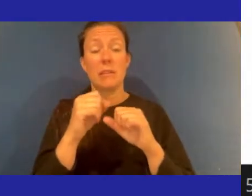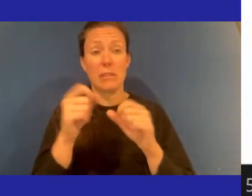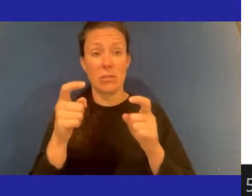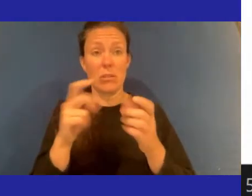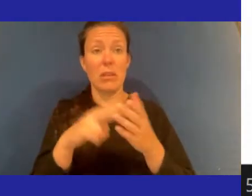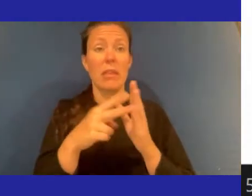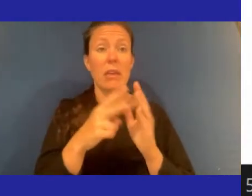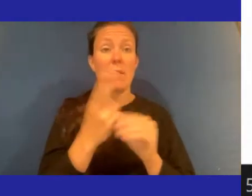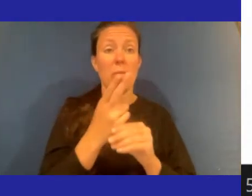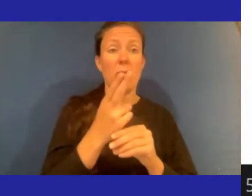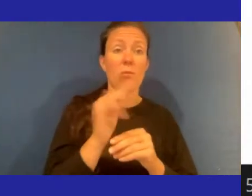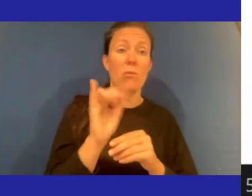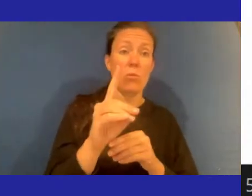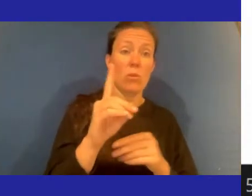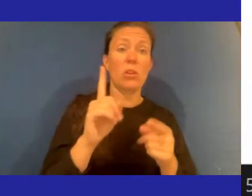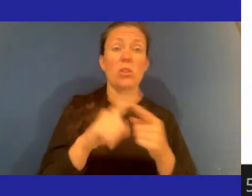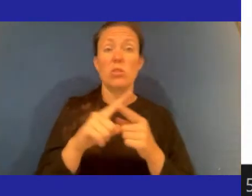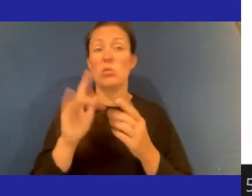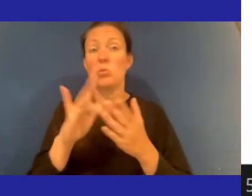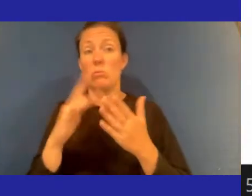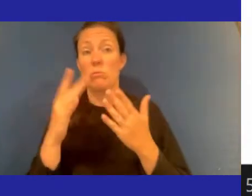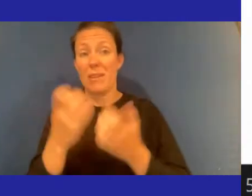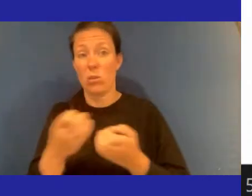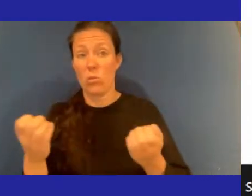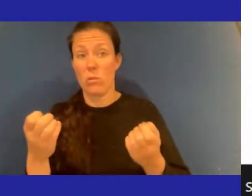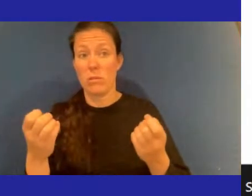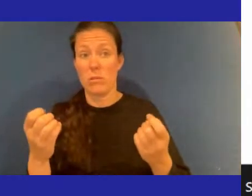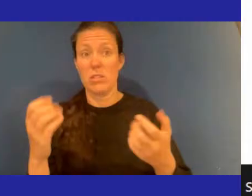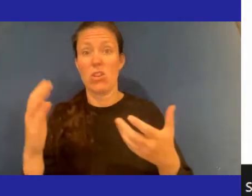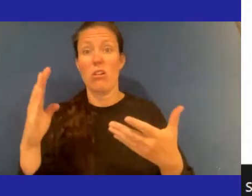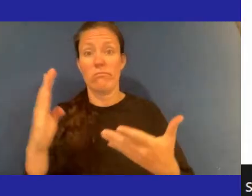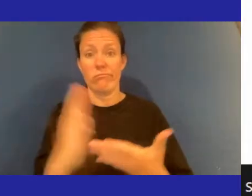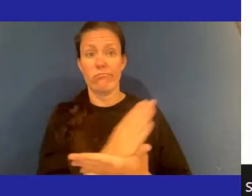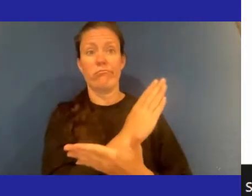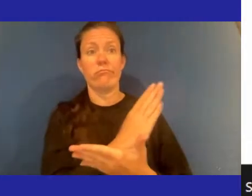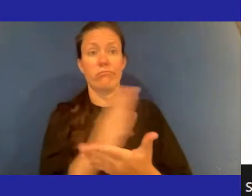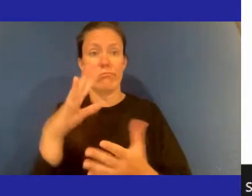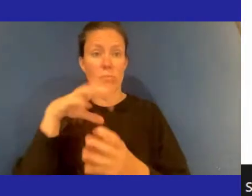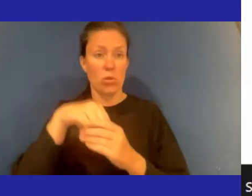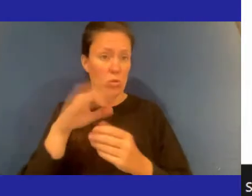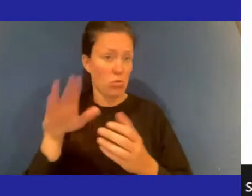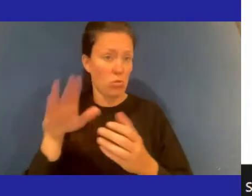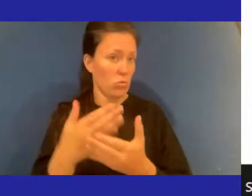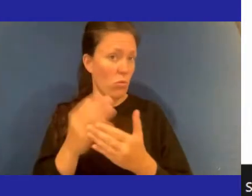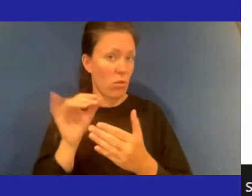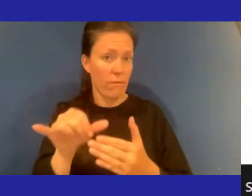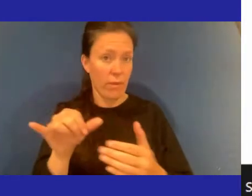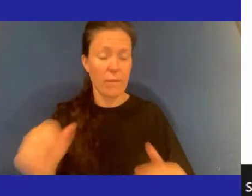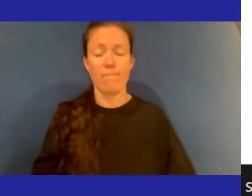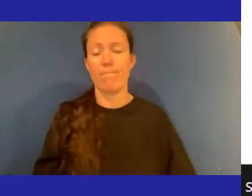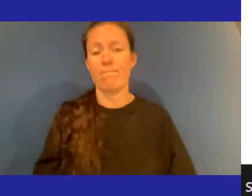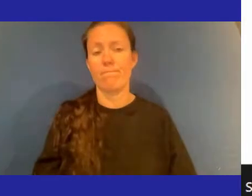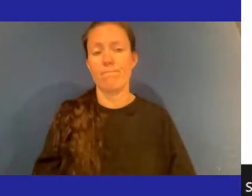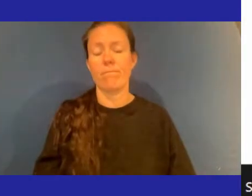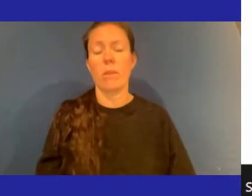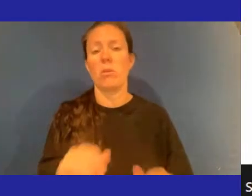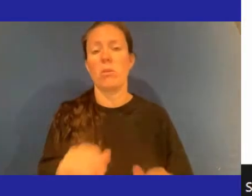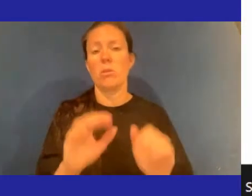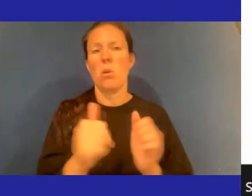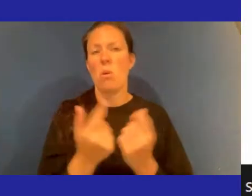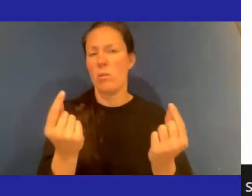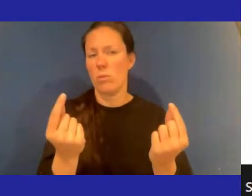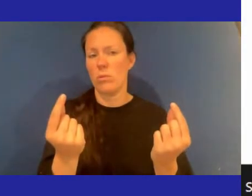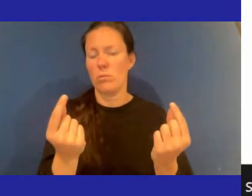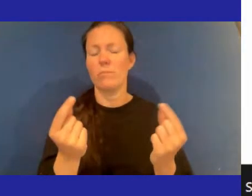all the way to medical devices here at Health and Hospitals. Next slide. So how do we do this? A part of it that's very important